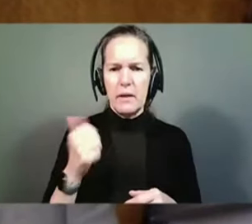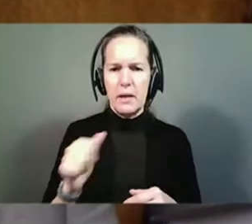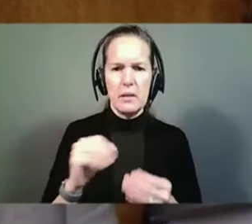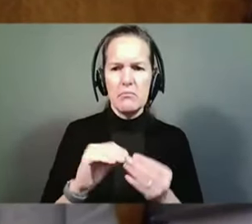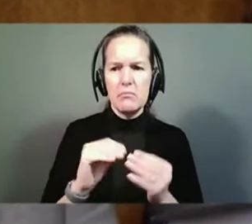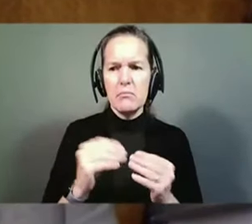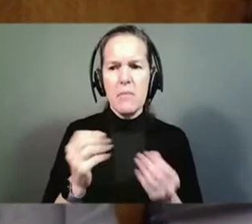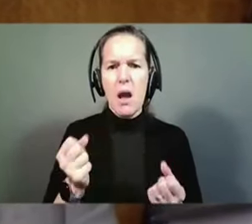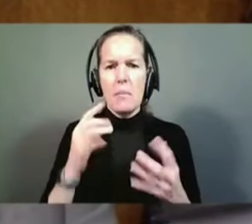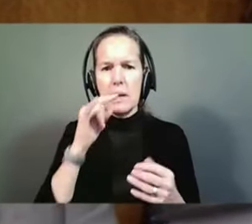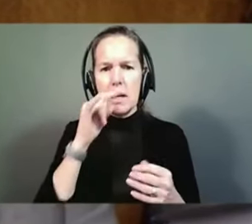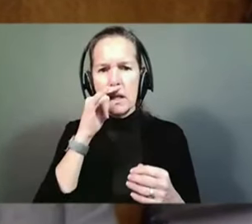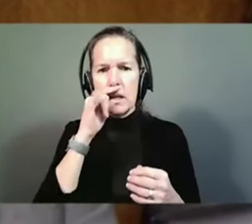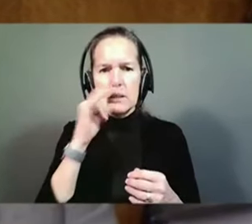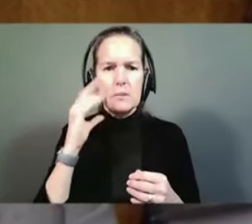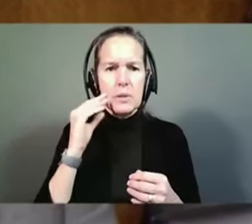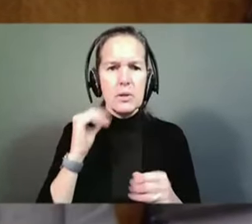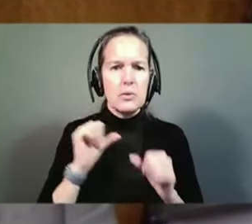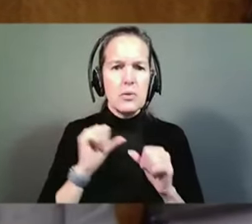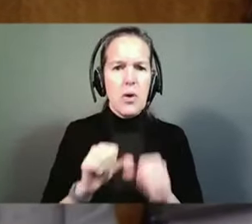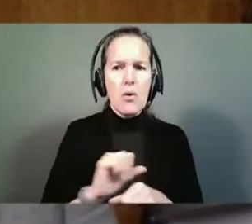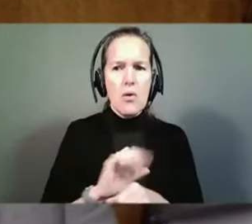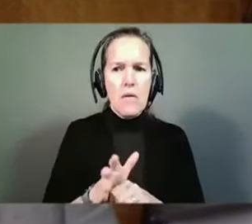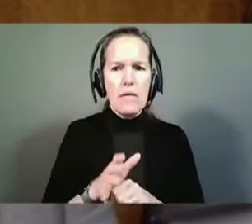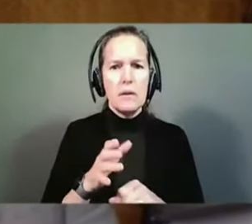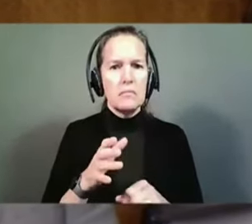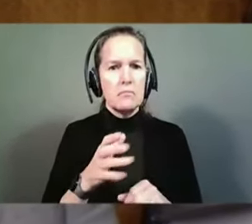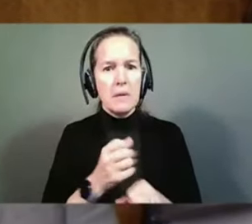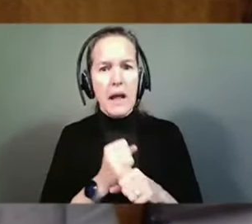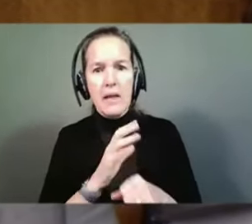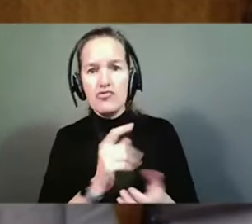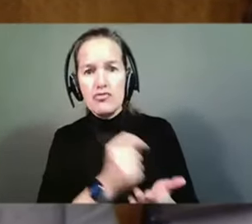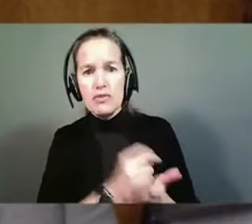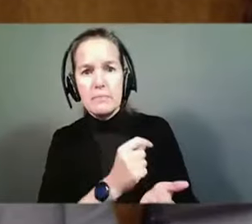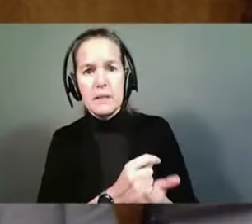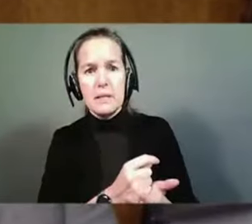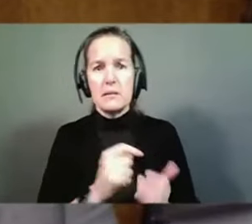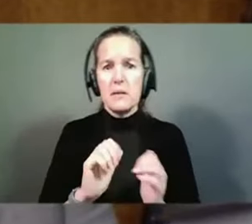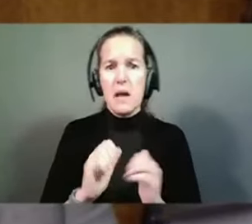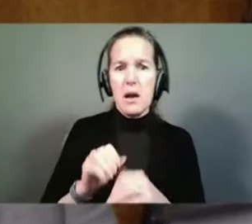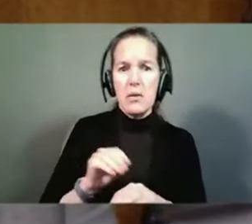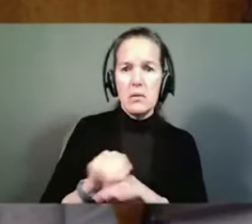they're getting the kind of treatment that they need, how it impacts, you know, a teenager's life?